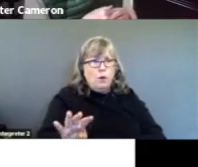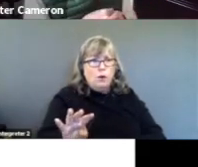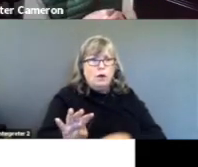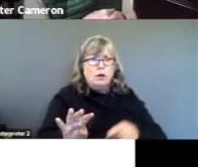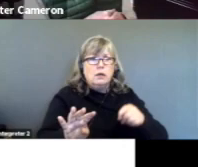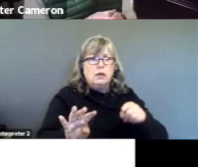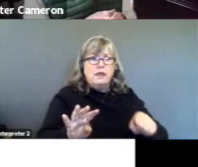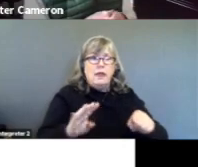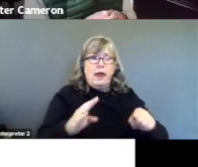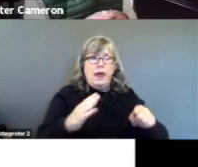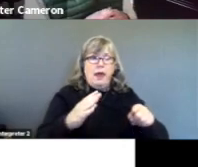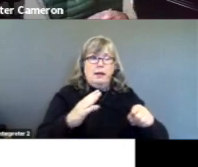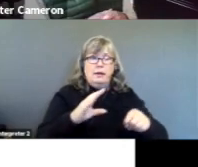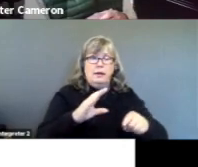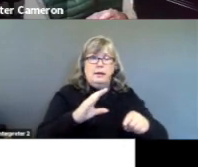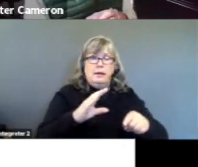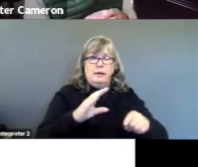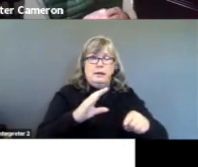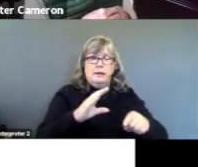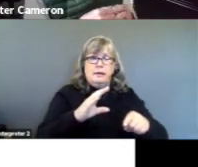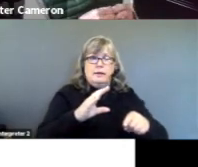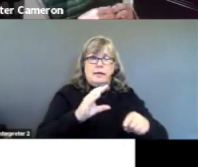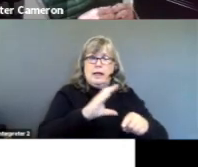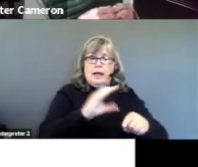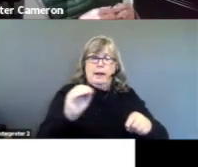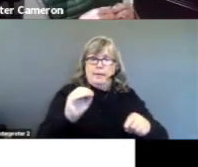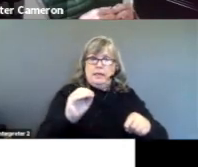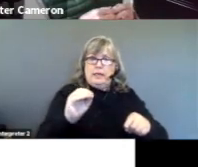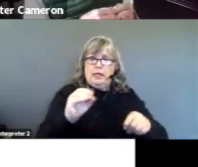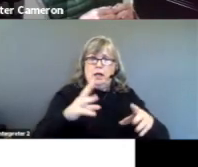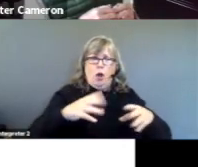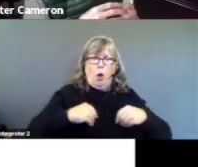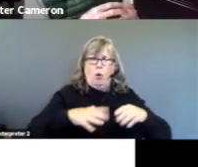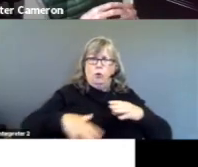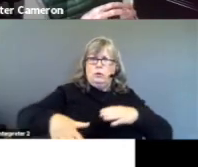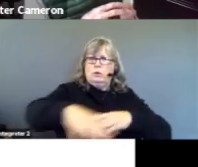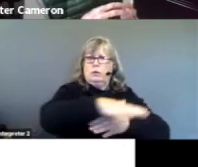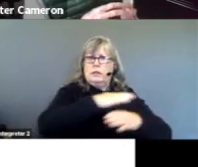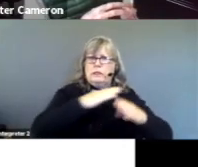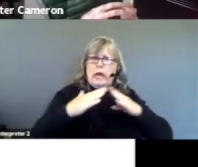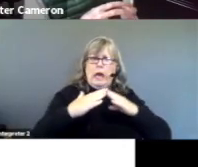company-owned town, basically, a mill town, and